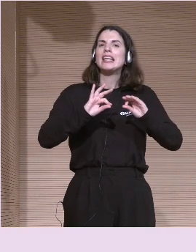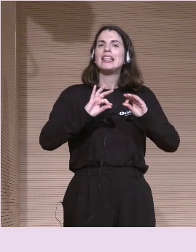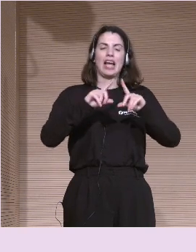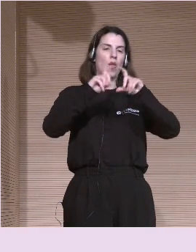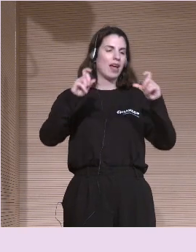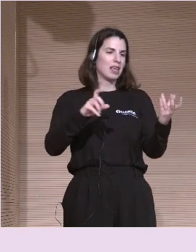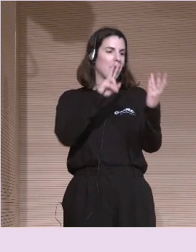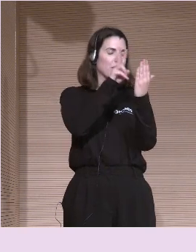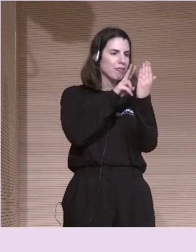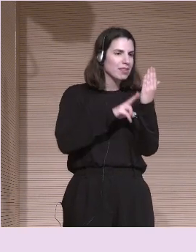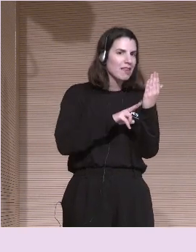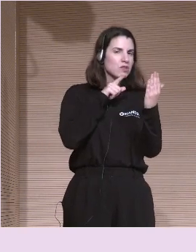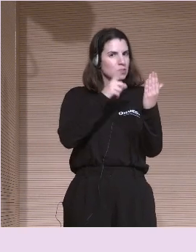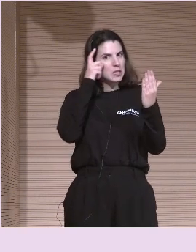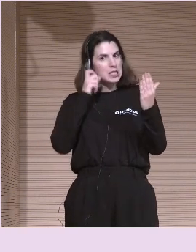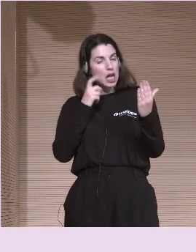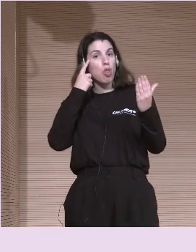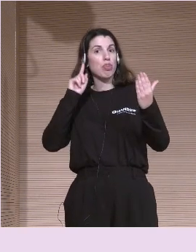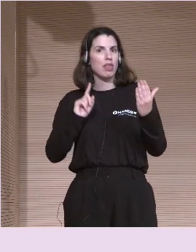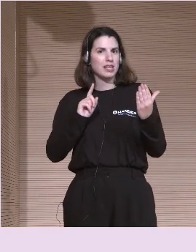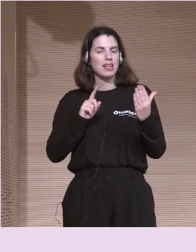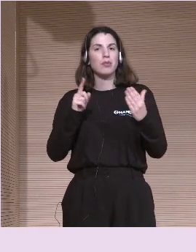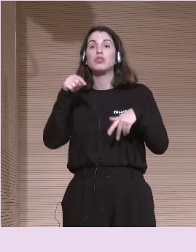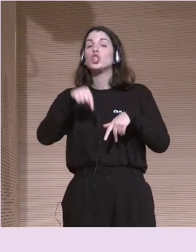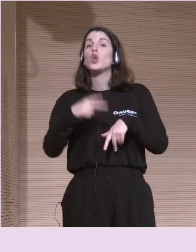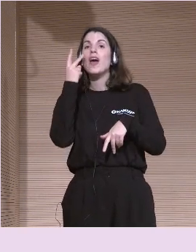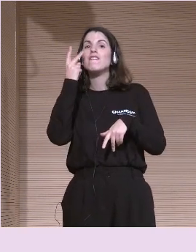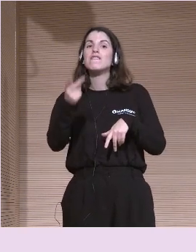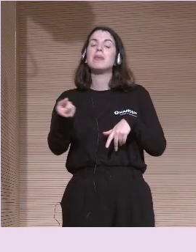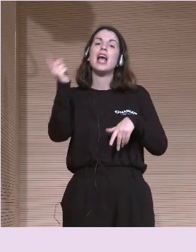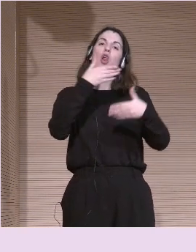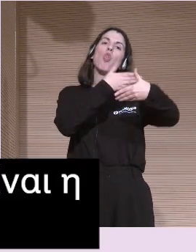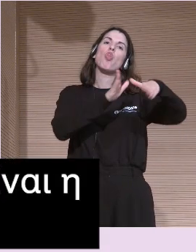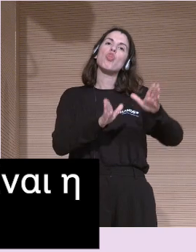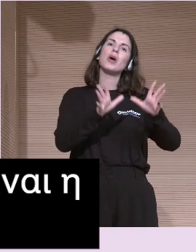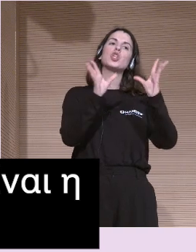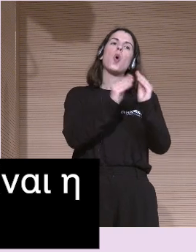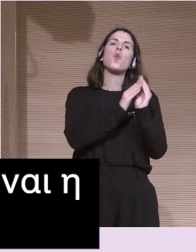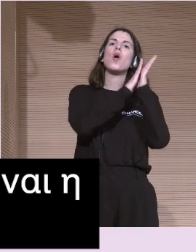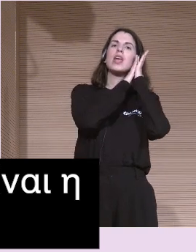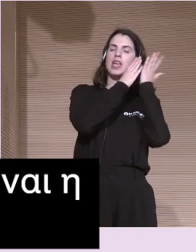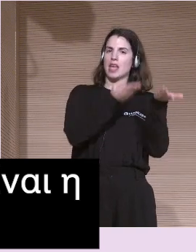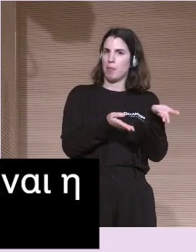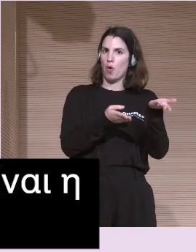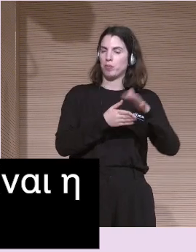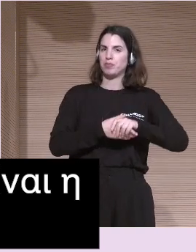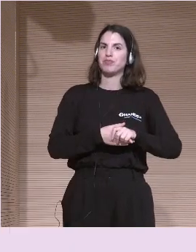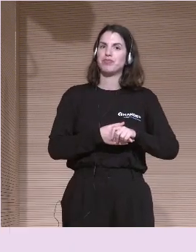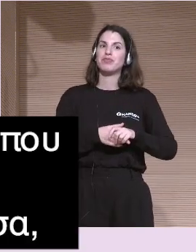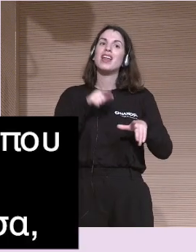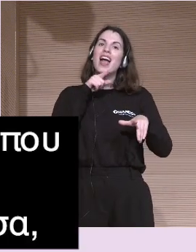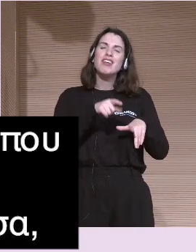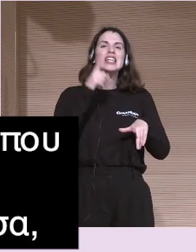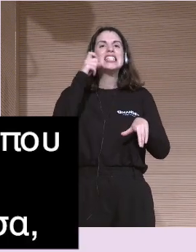this is another room in the same exhibition. It's a bedroom. Typically the first room you arrive on when you arrive and set up home in a new country will be your bedroom.